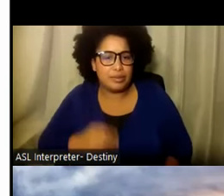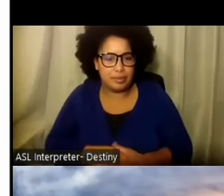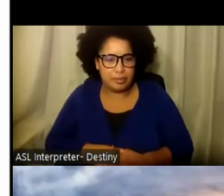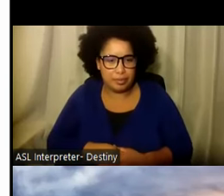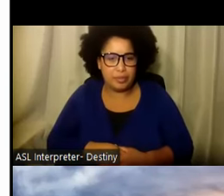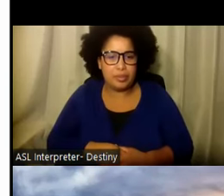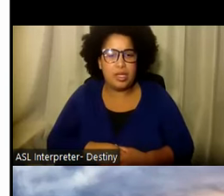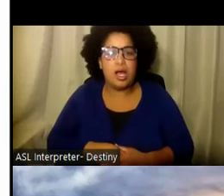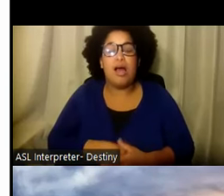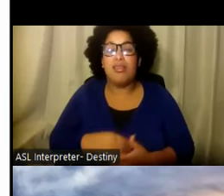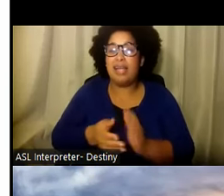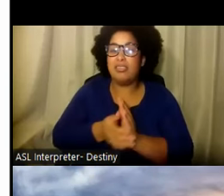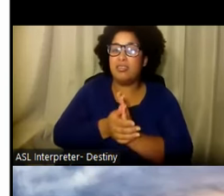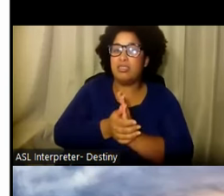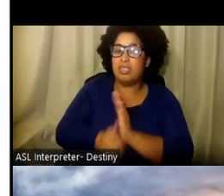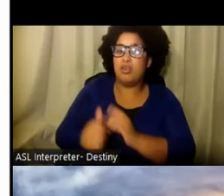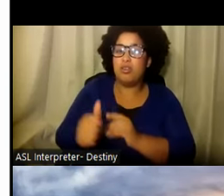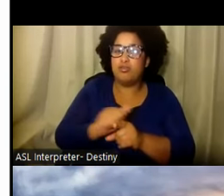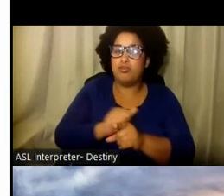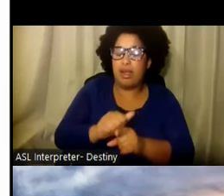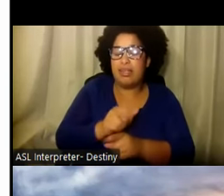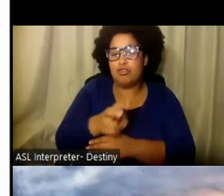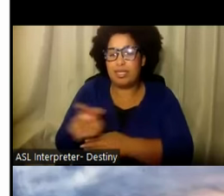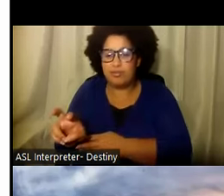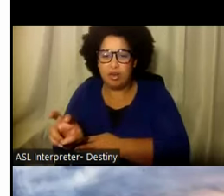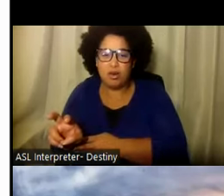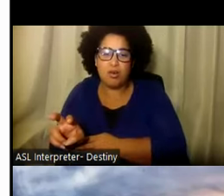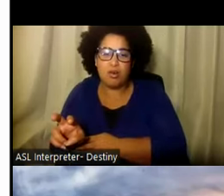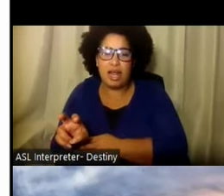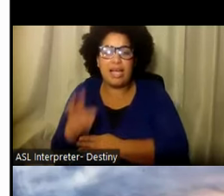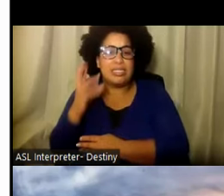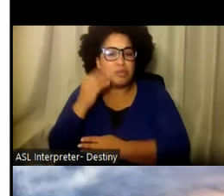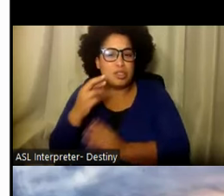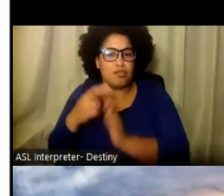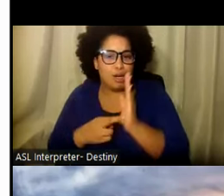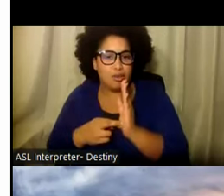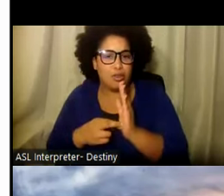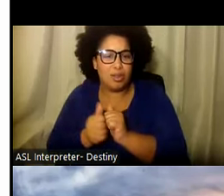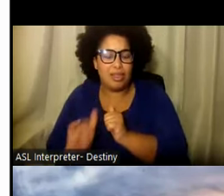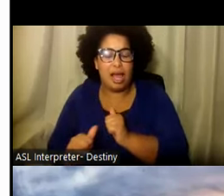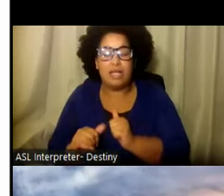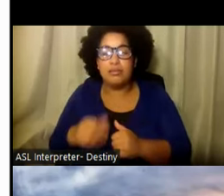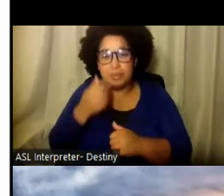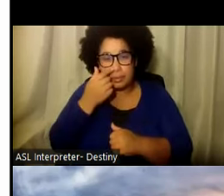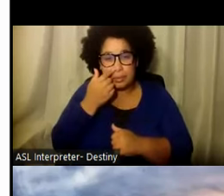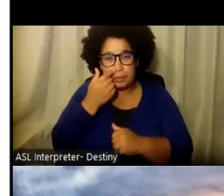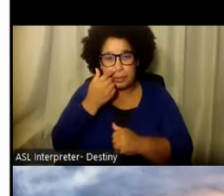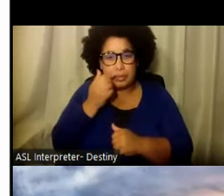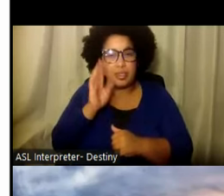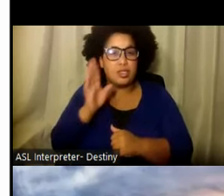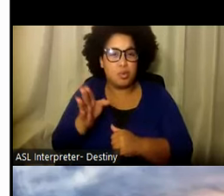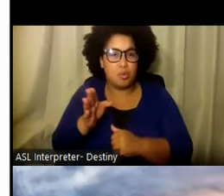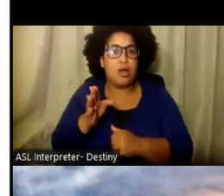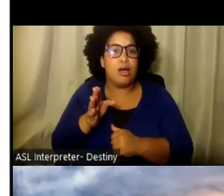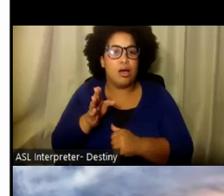transferable training experience and records. Rollout of this initiative will include future outreach to DSPs to